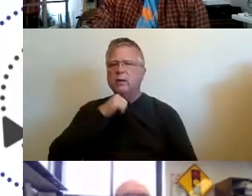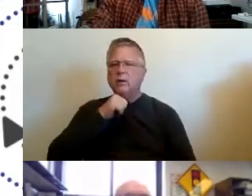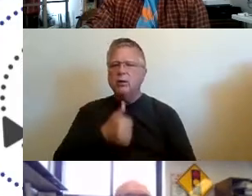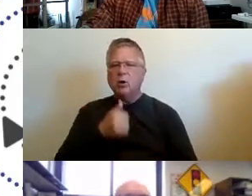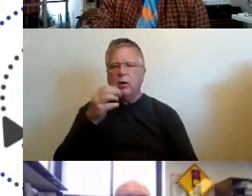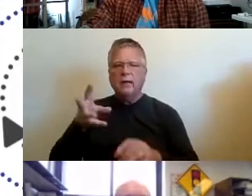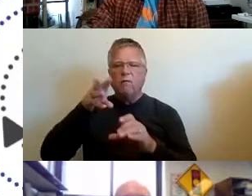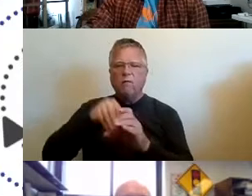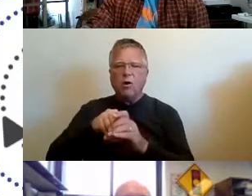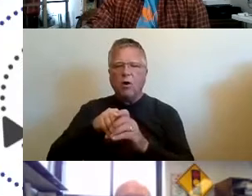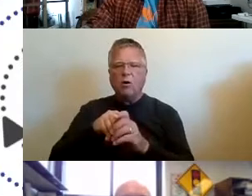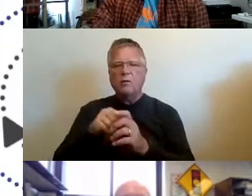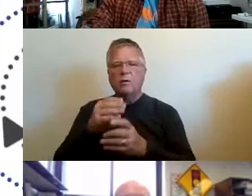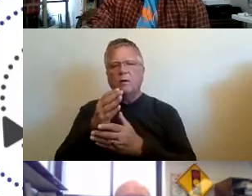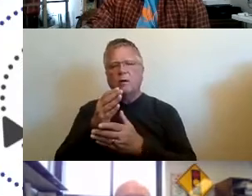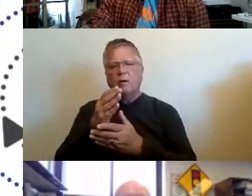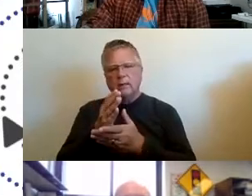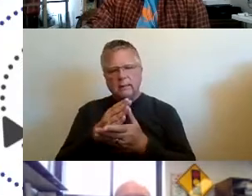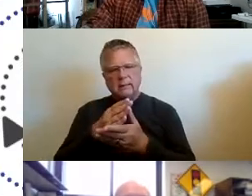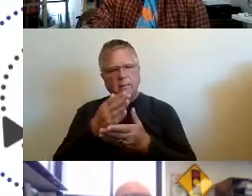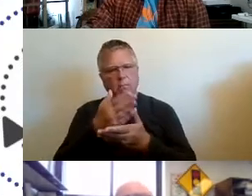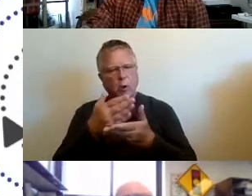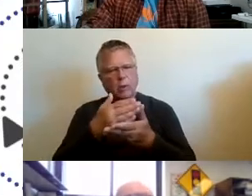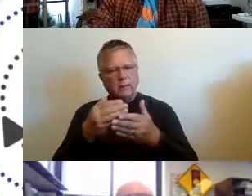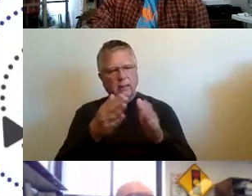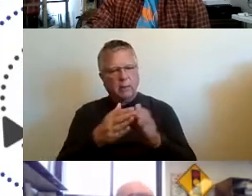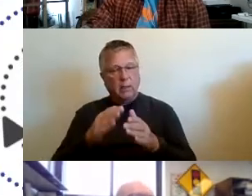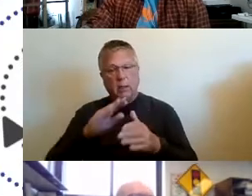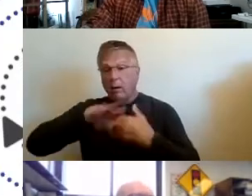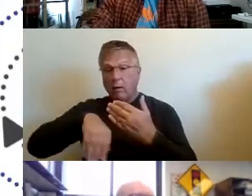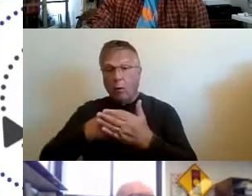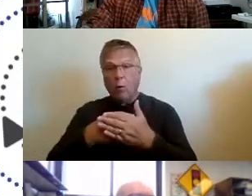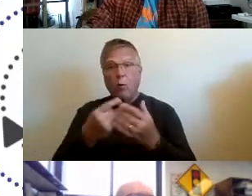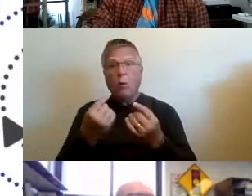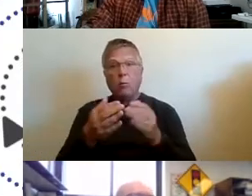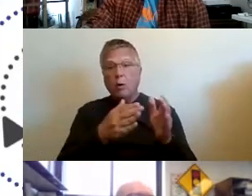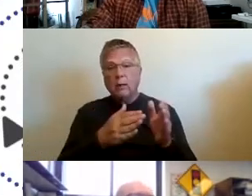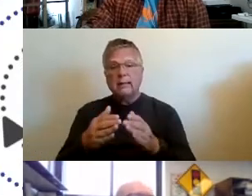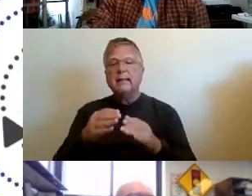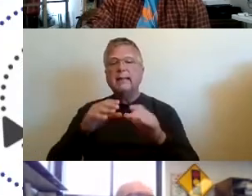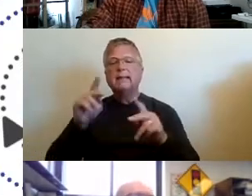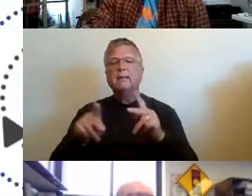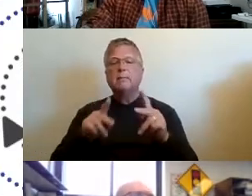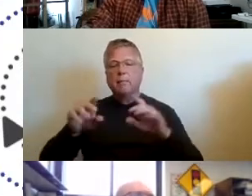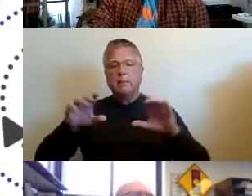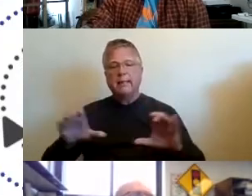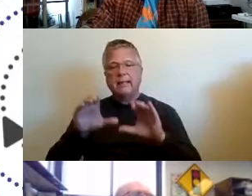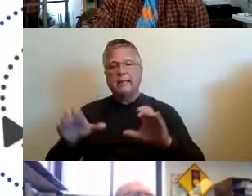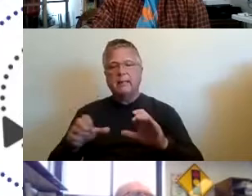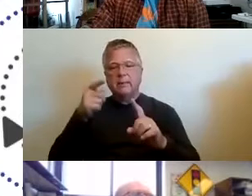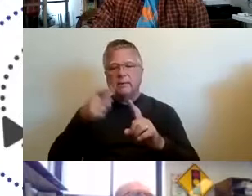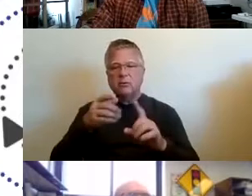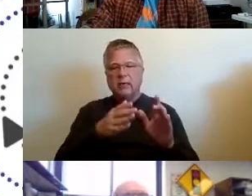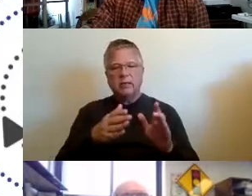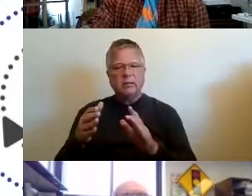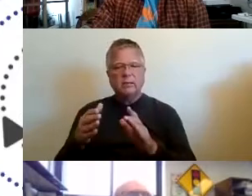involved on the certain phase of the plan. The thing is, this whole process is the public engagement strategy. In the initial,